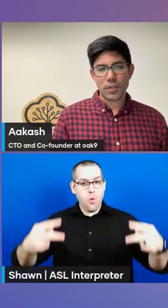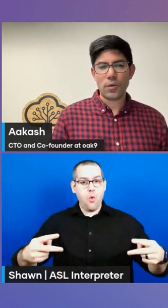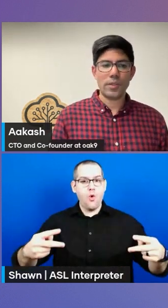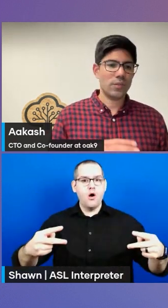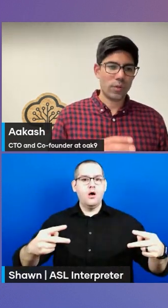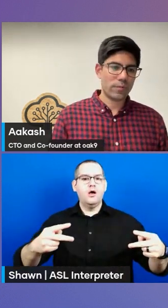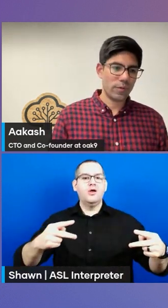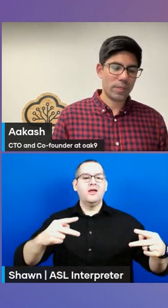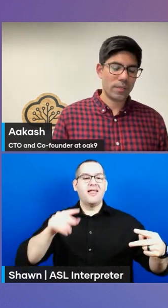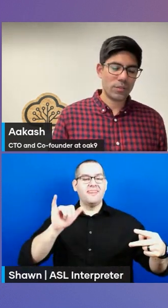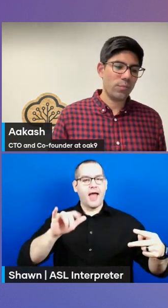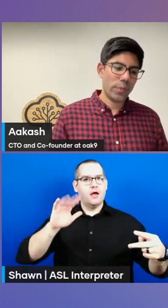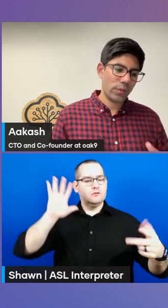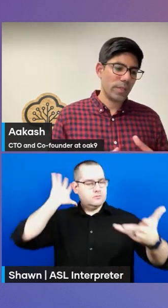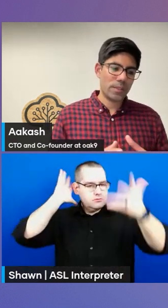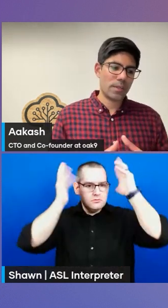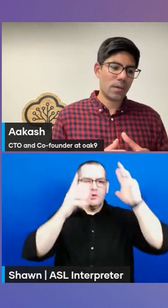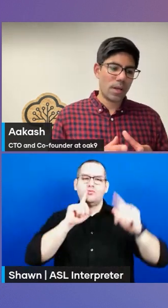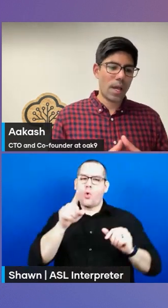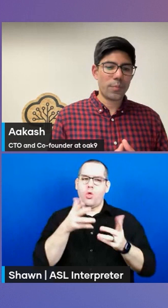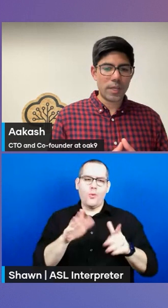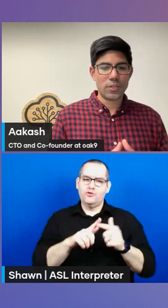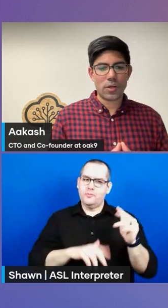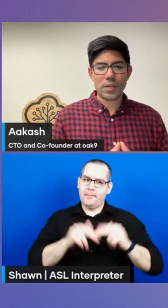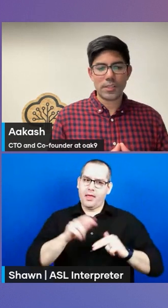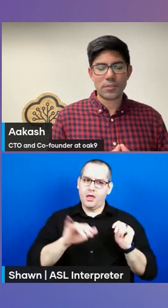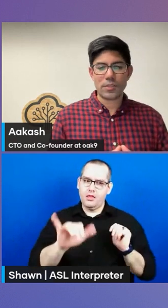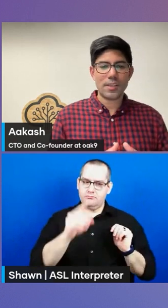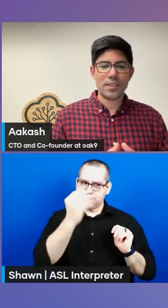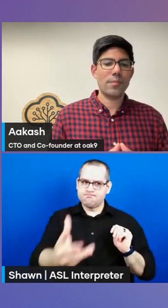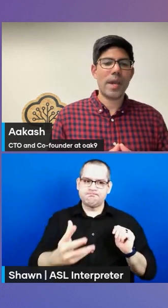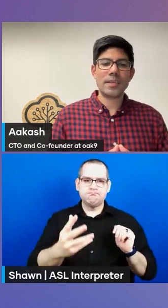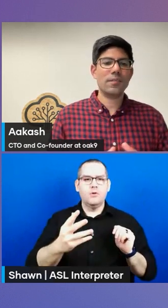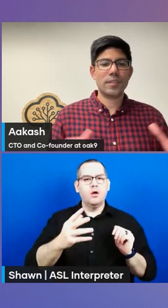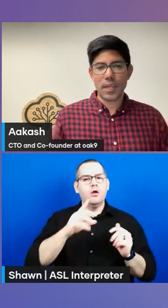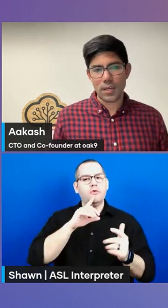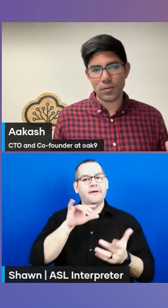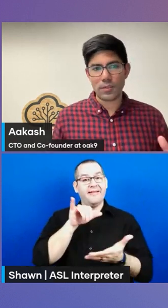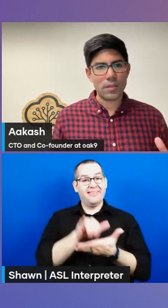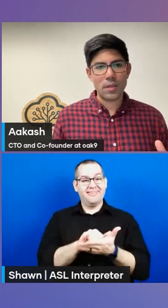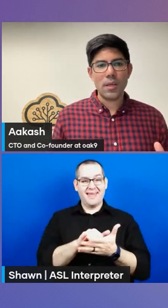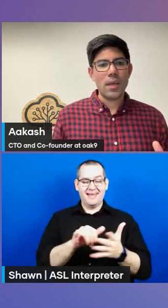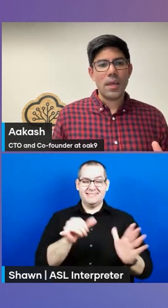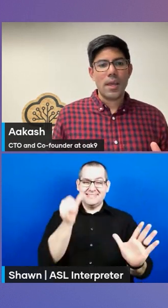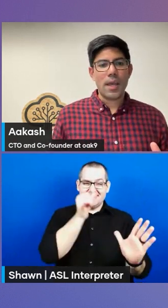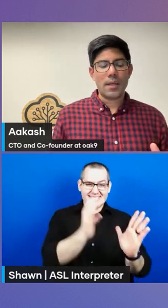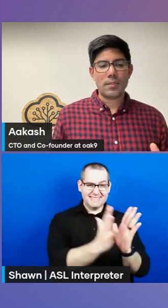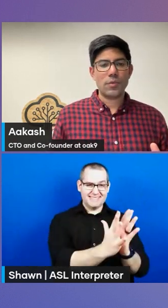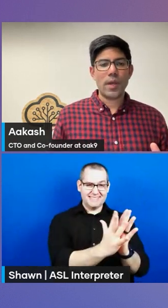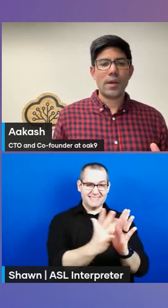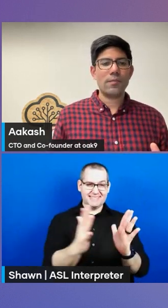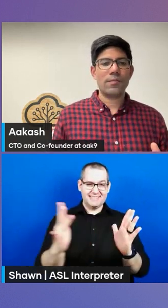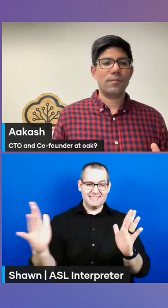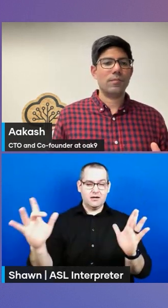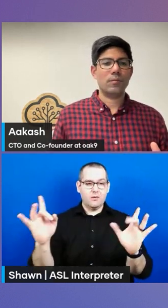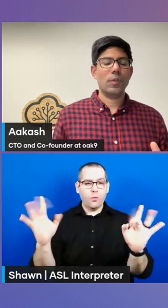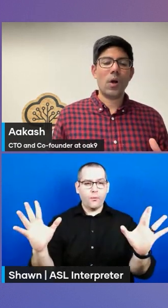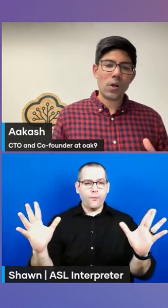to secure these workflows. As you build these application architectures at these massive scales, as you